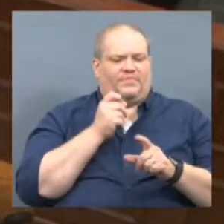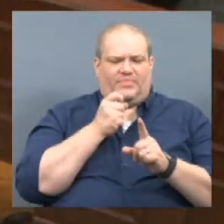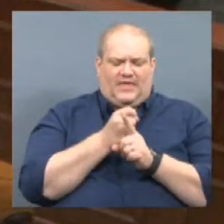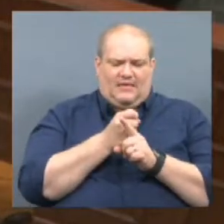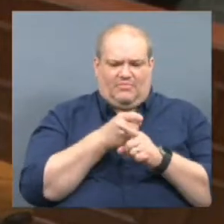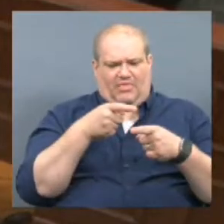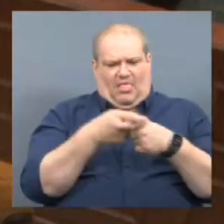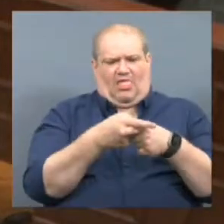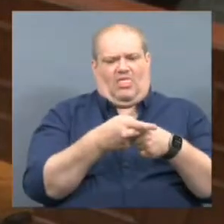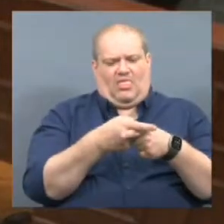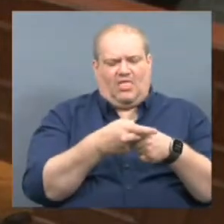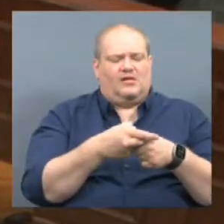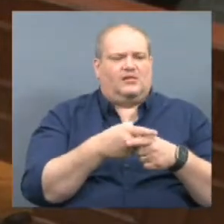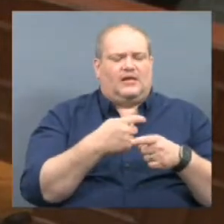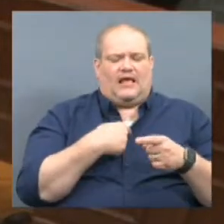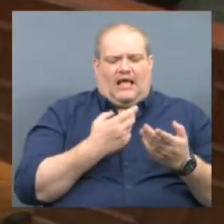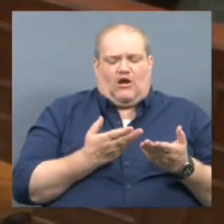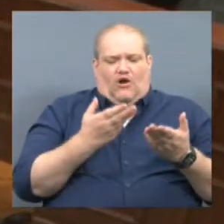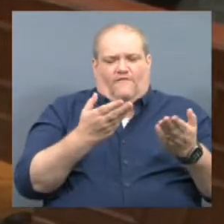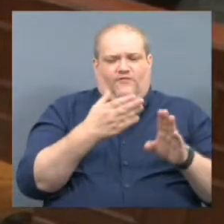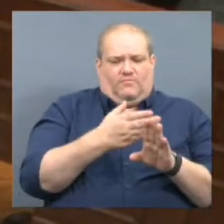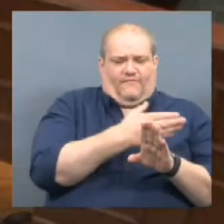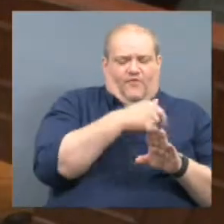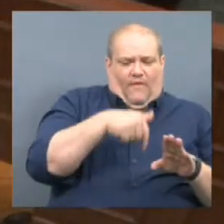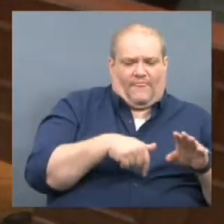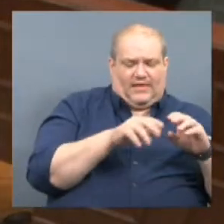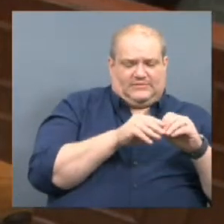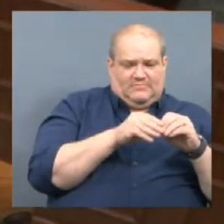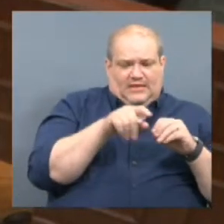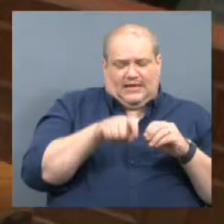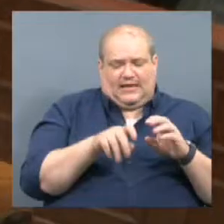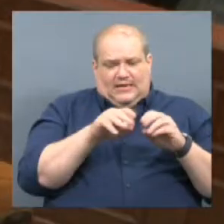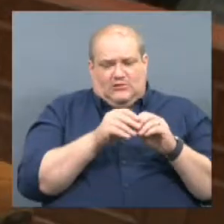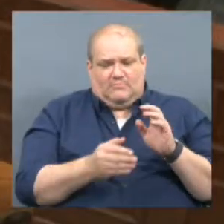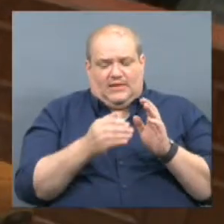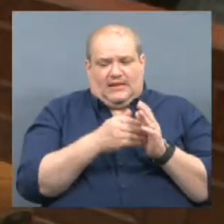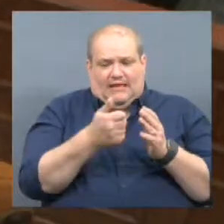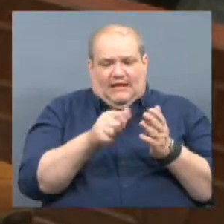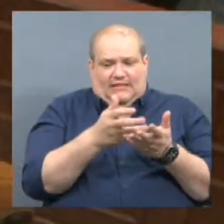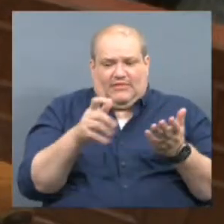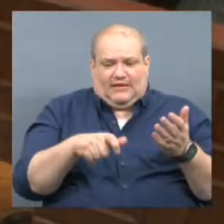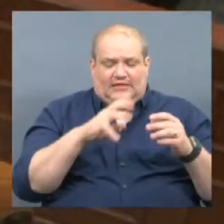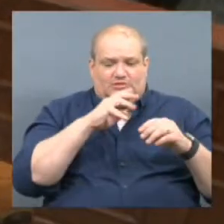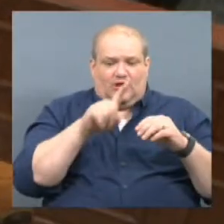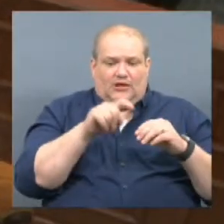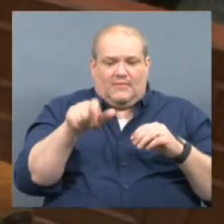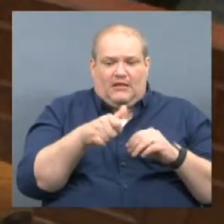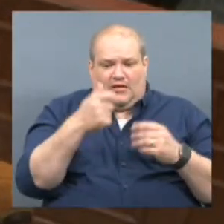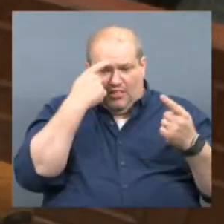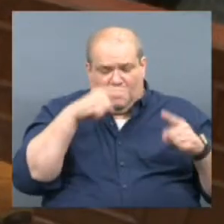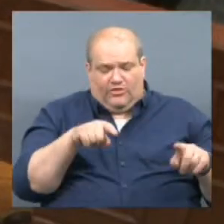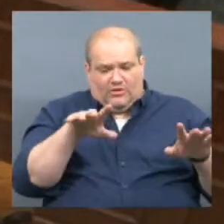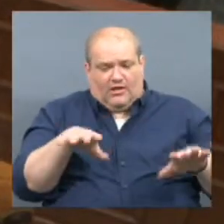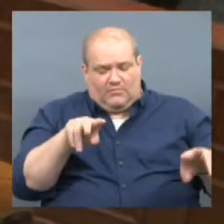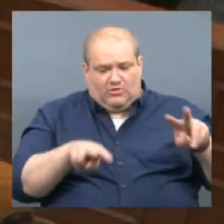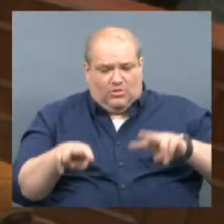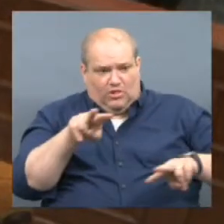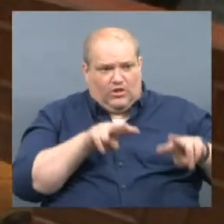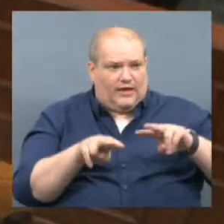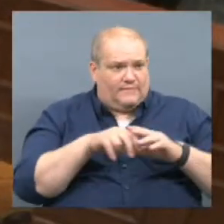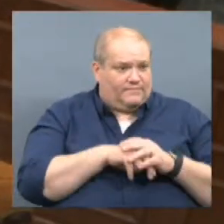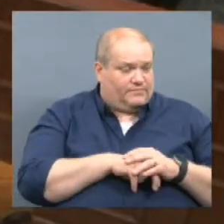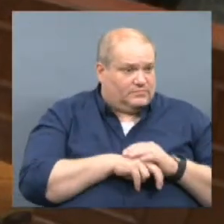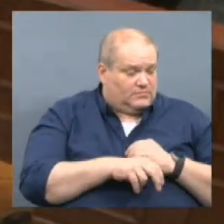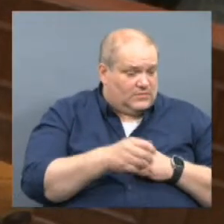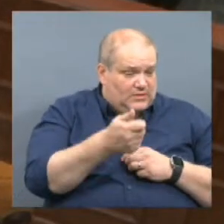impasse, if you will, I mean, because I offered before this meeting, did we need to meet again? Was there anything we needed to go over? Any other compromises that we need to look at? And is